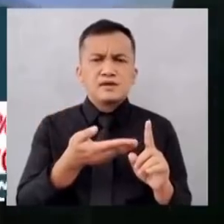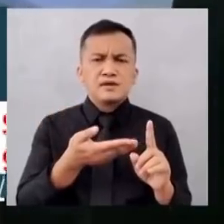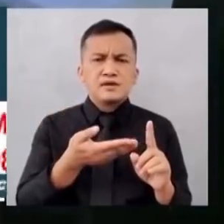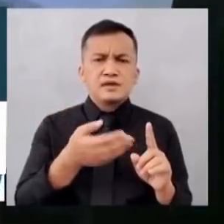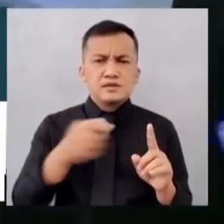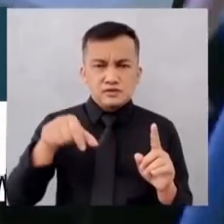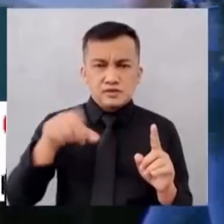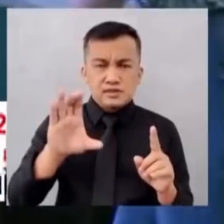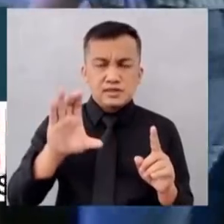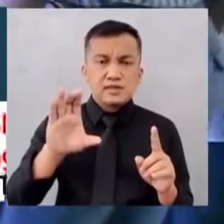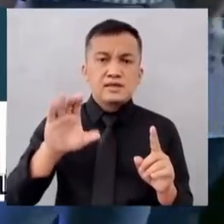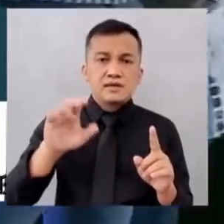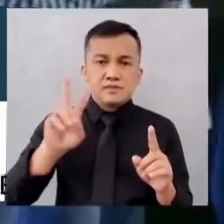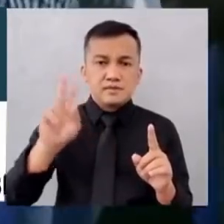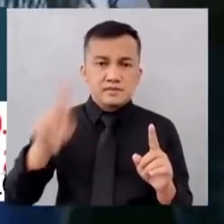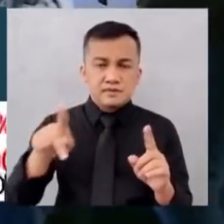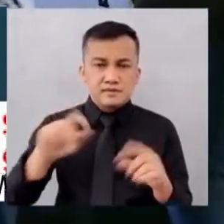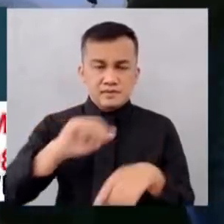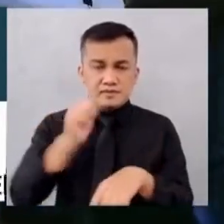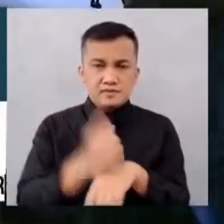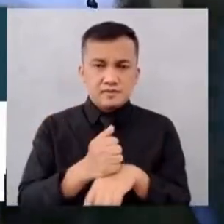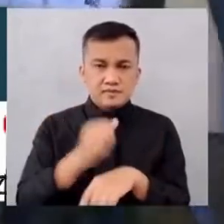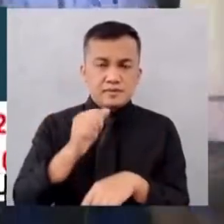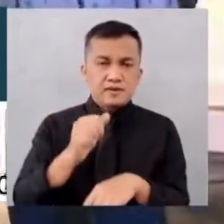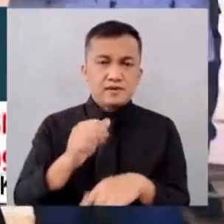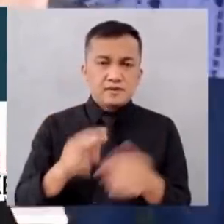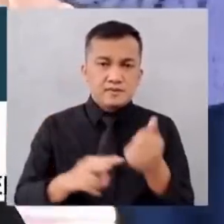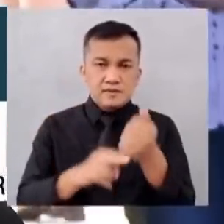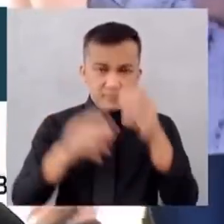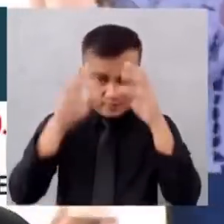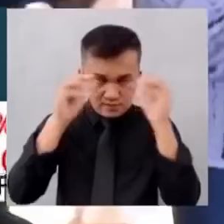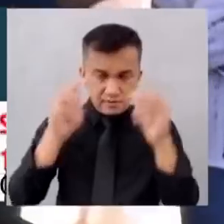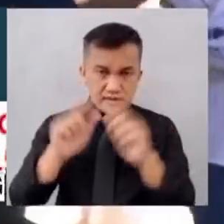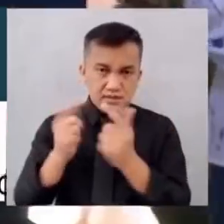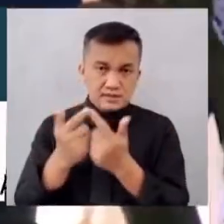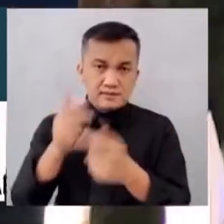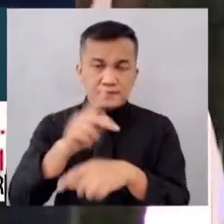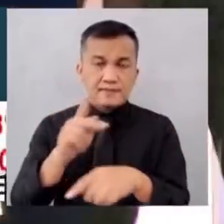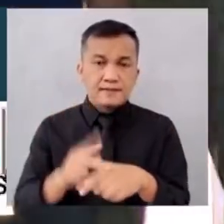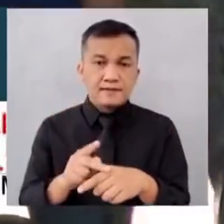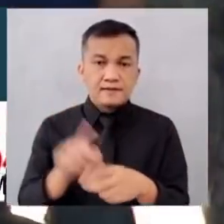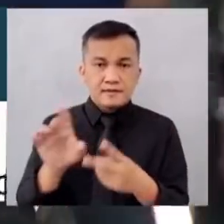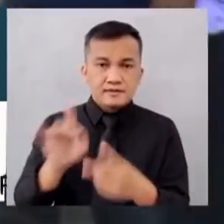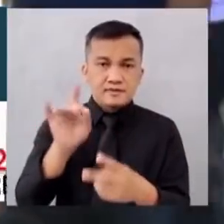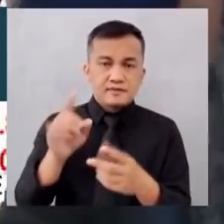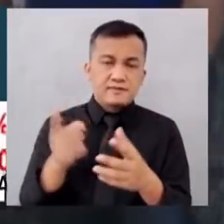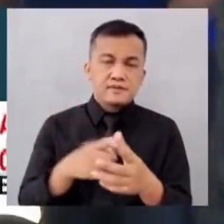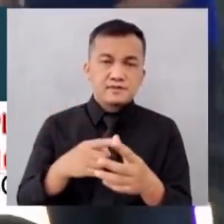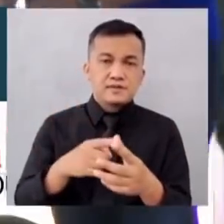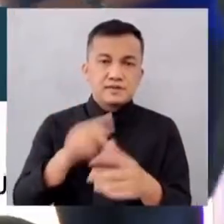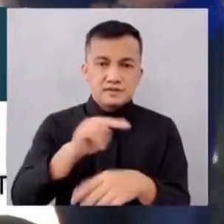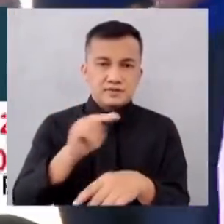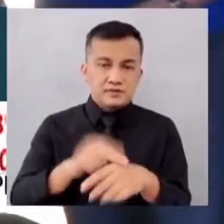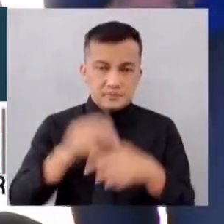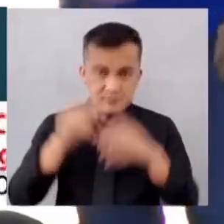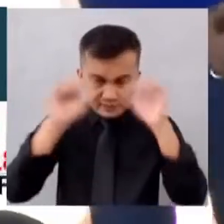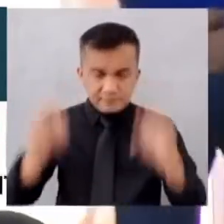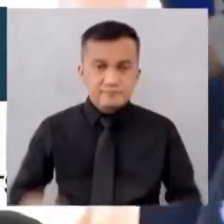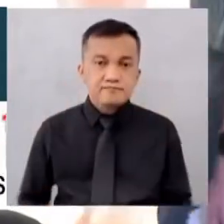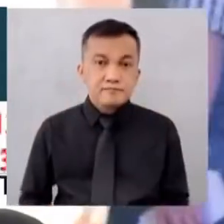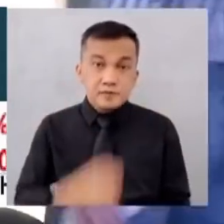founded the Vice Mayor's League of the Philippines and was elected as its first national president. He was also